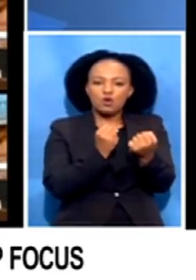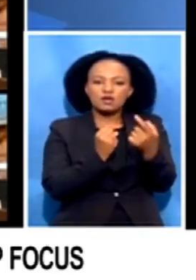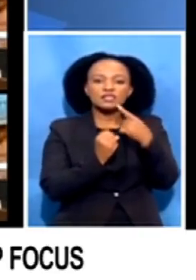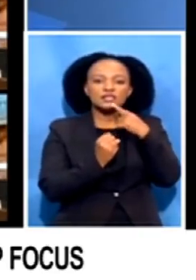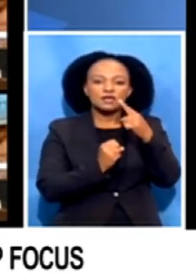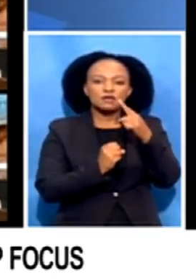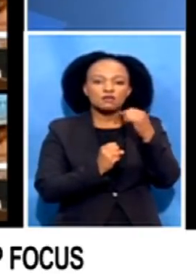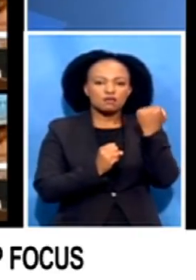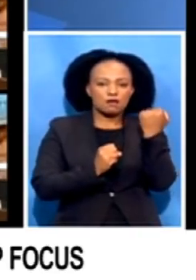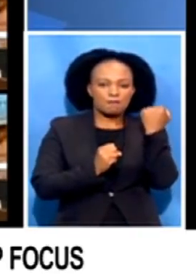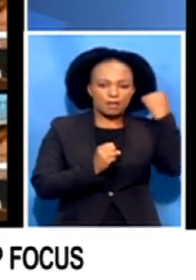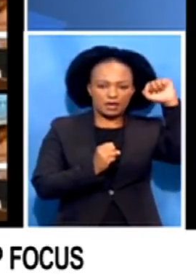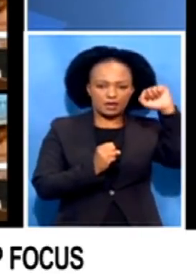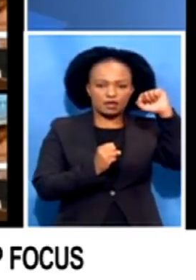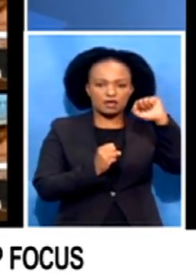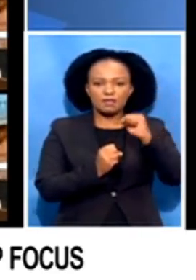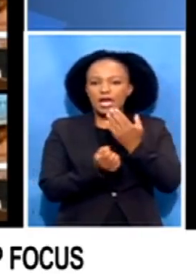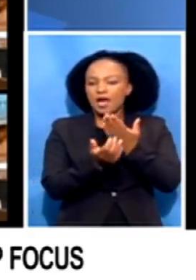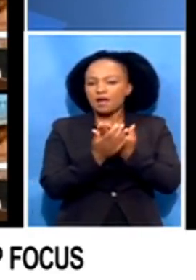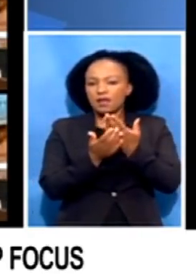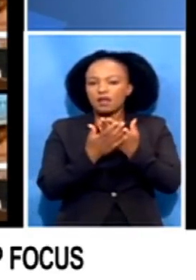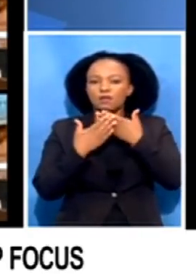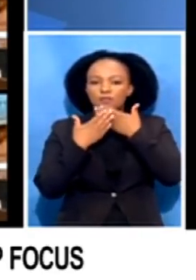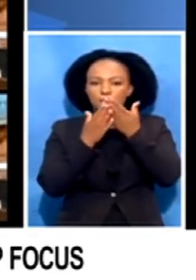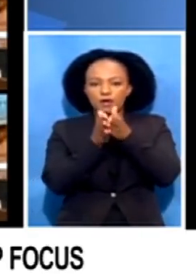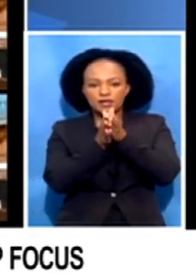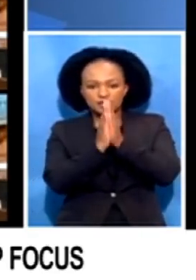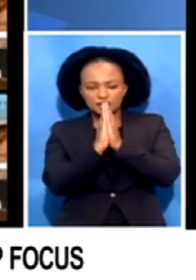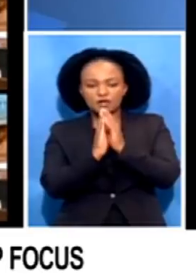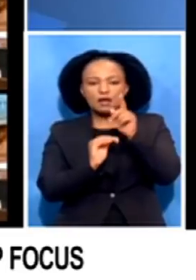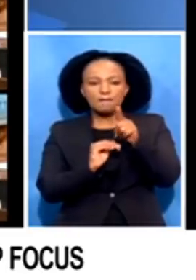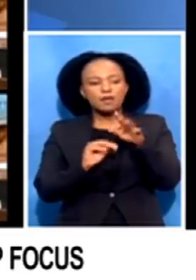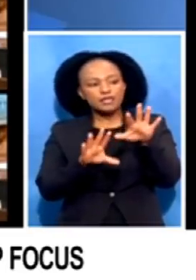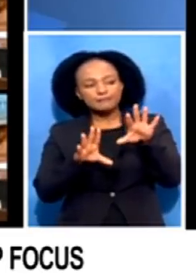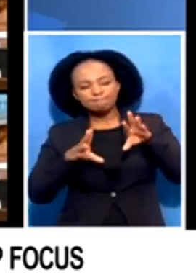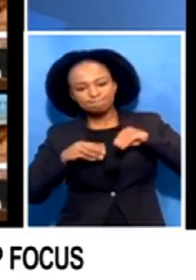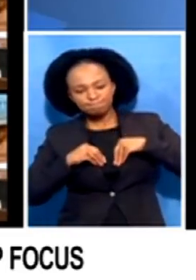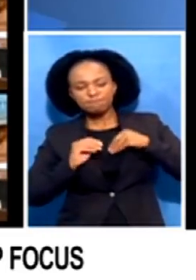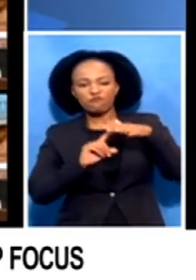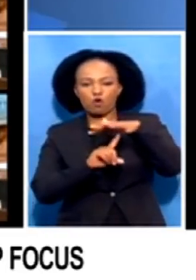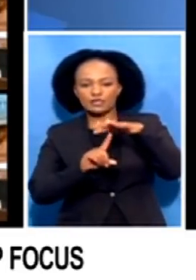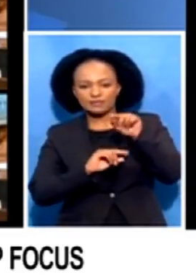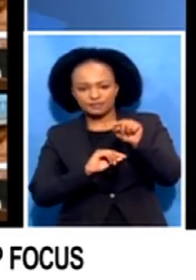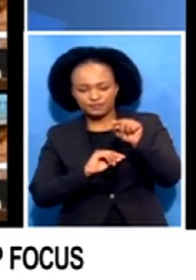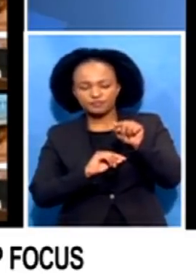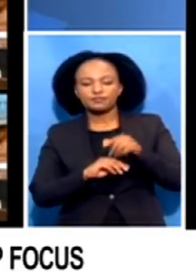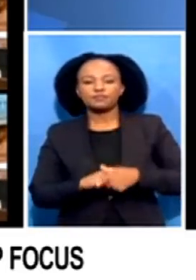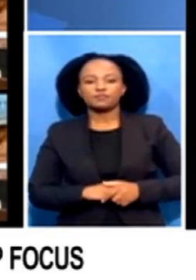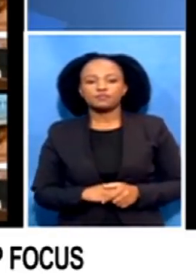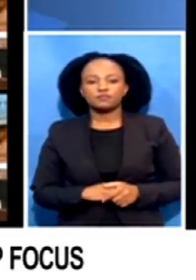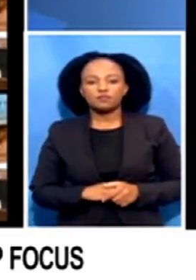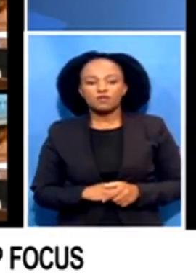asking, that there must be exceptional circumstances. What are the exceptional circumstances in this